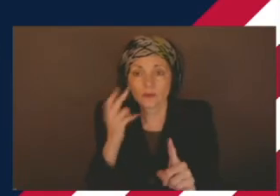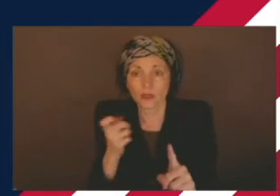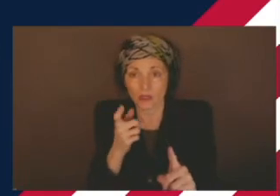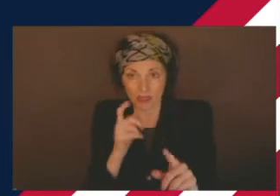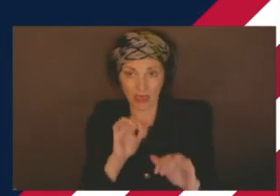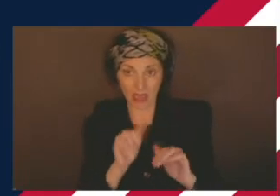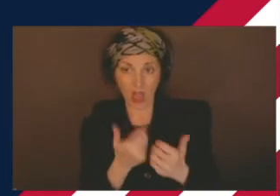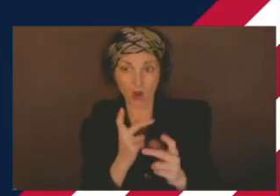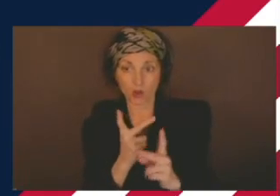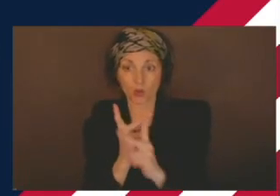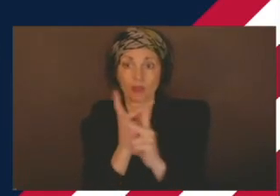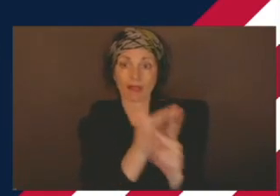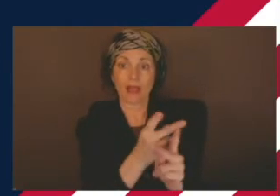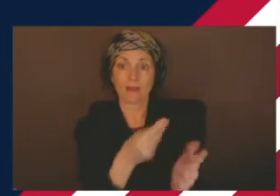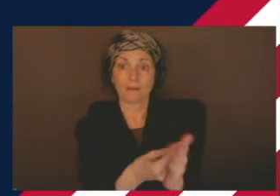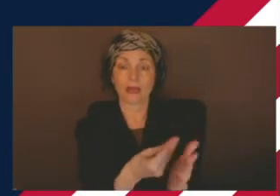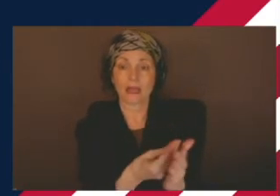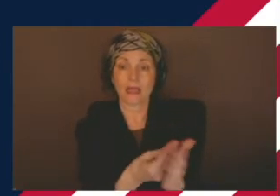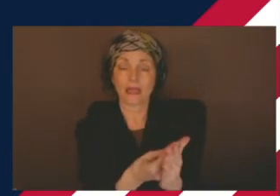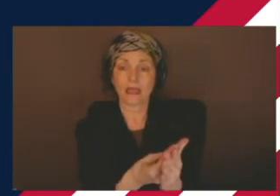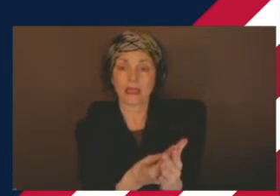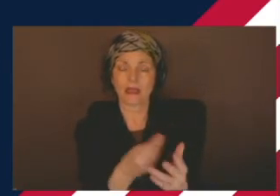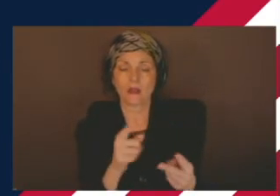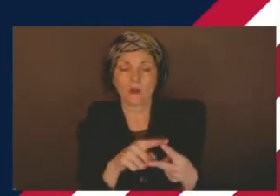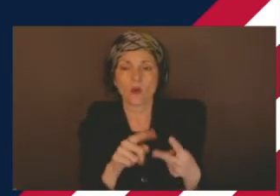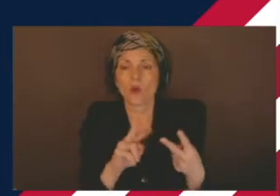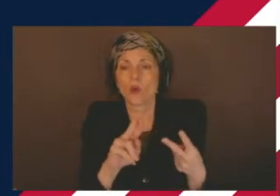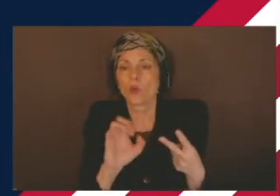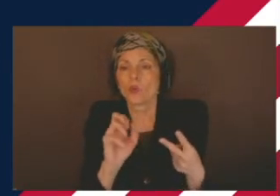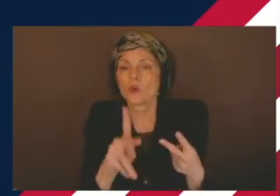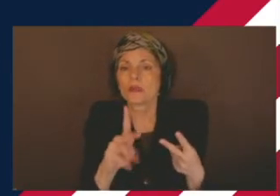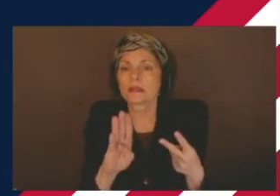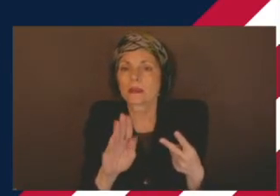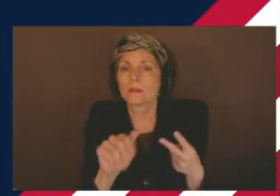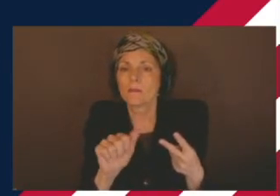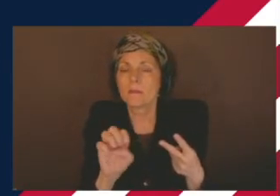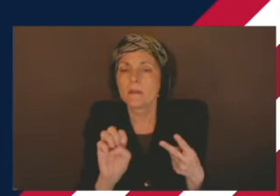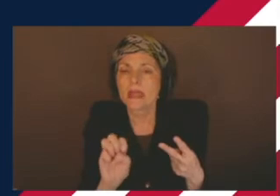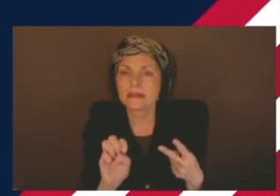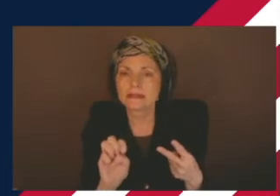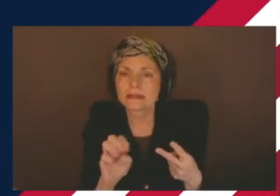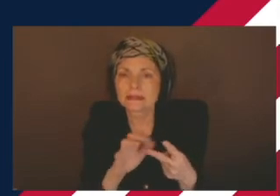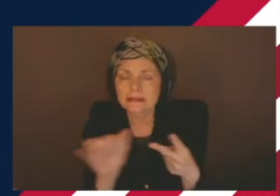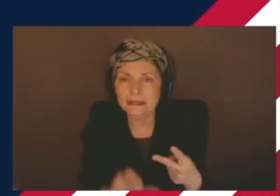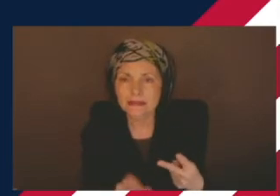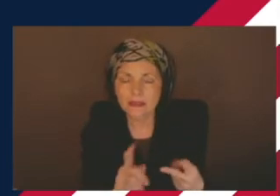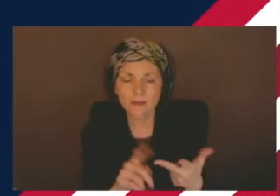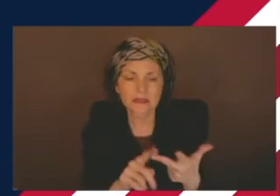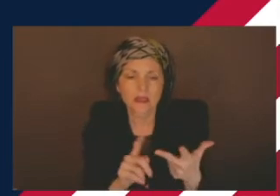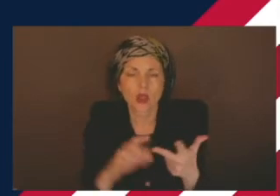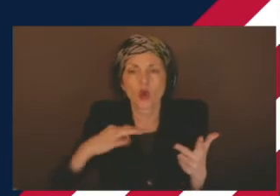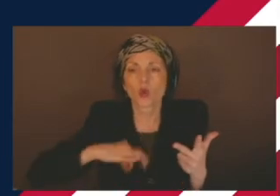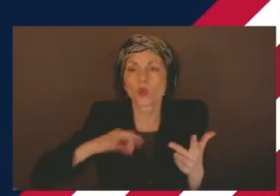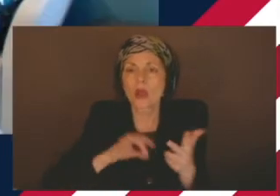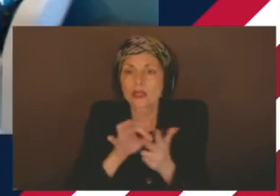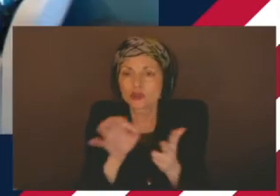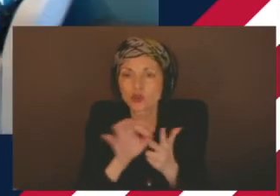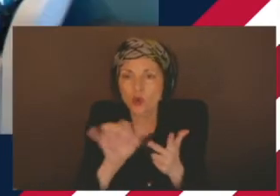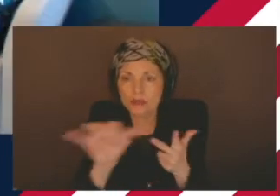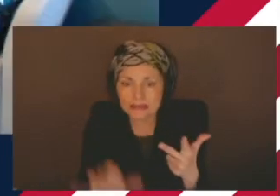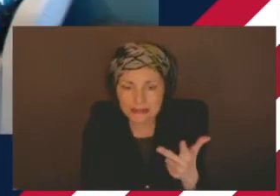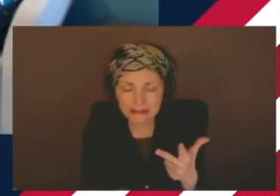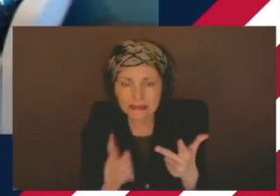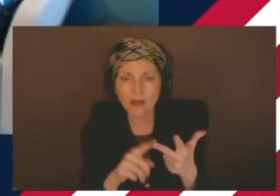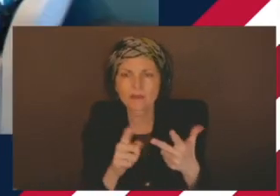systems, risk-based pricing systems, credit scoring systems, insurance scoring systems, all of those systems